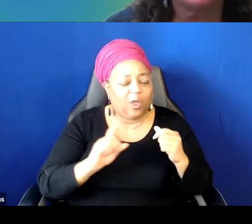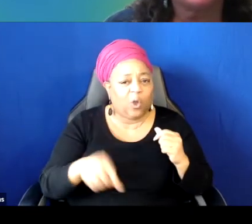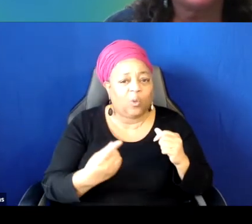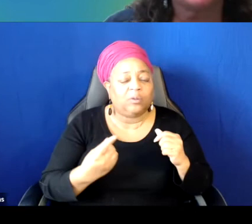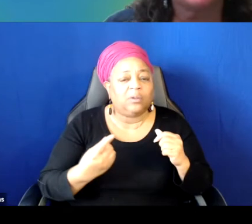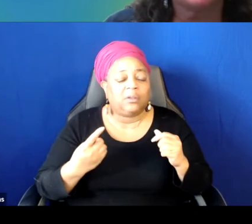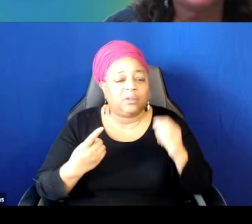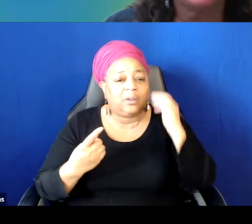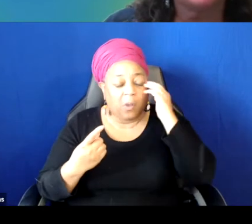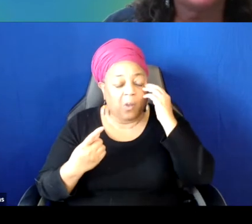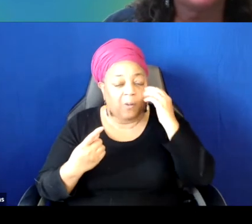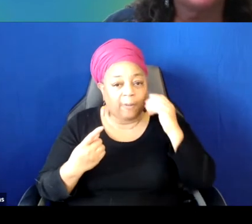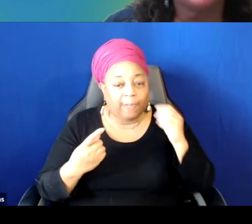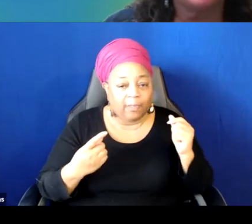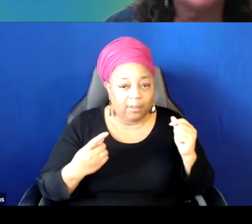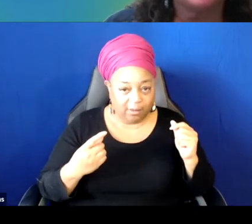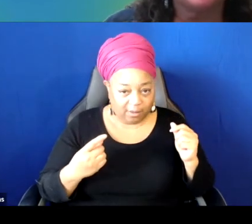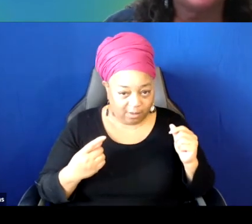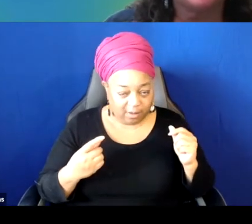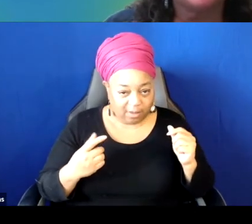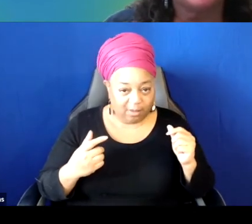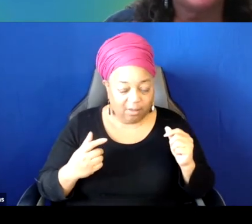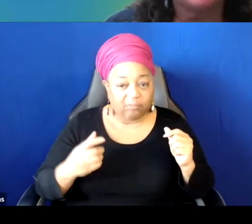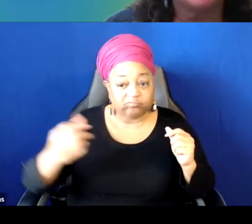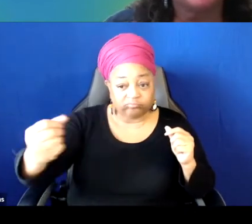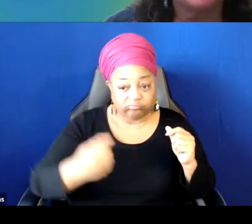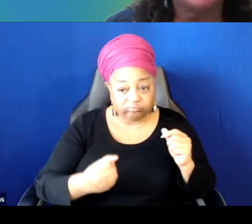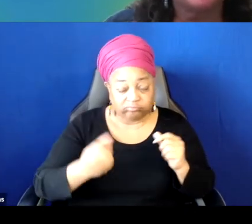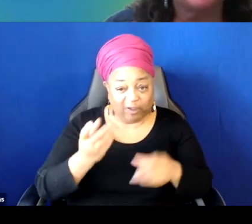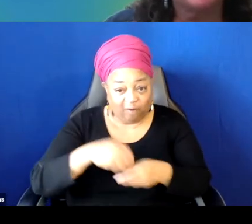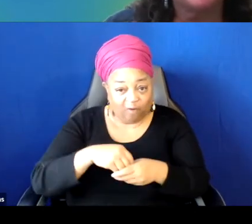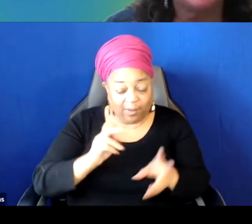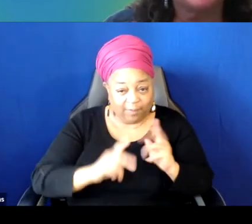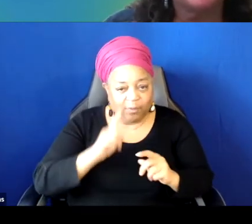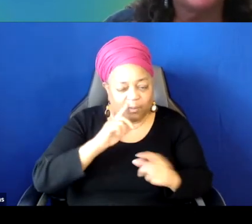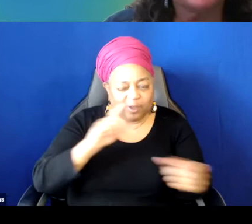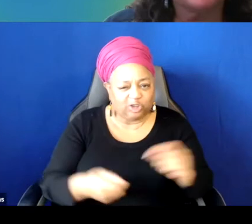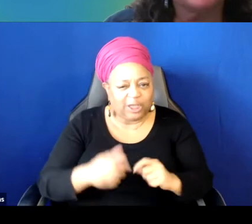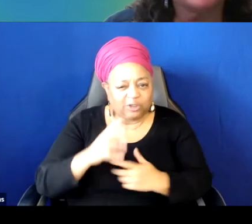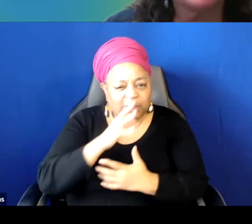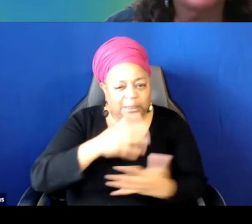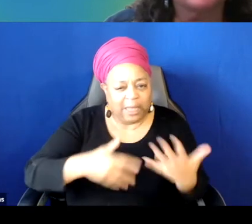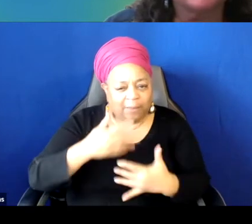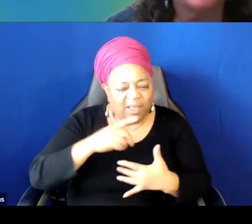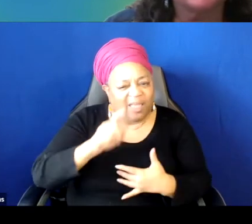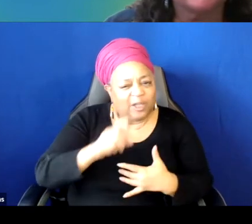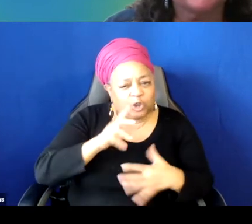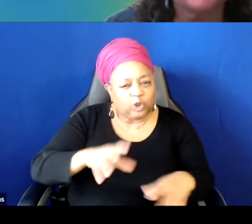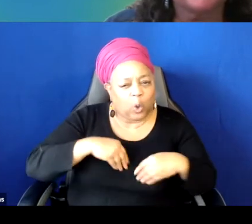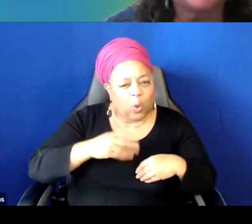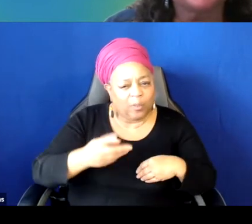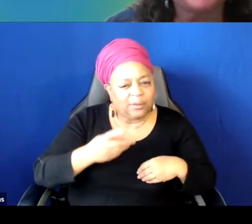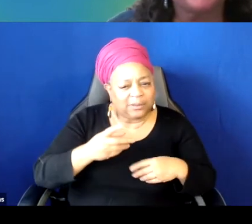down, but changing that dynamic of folks feeling like they should own this space. This should be community